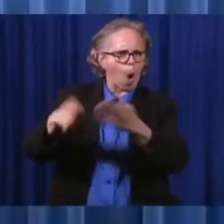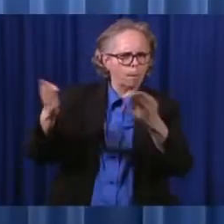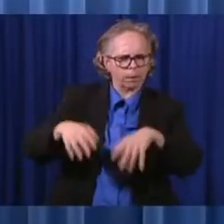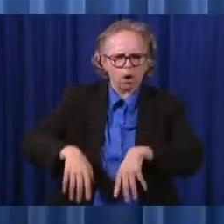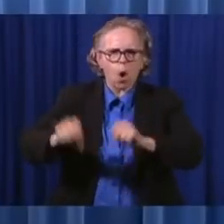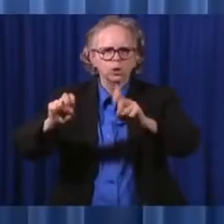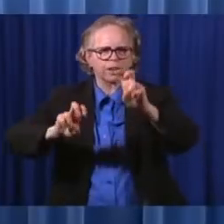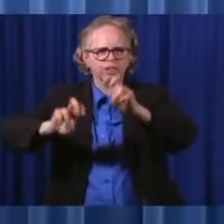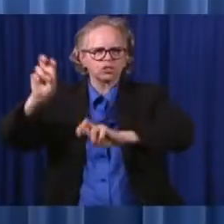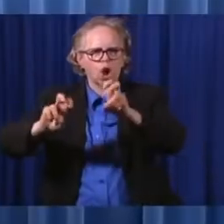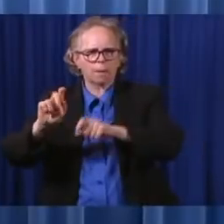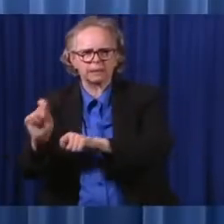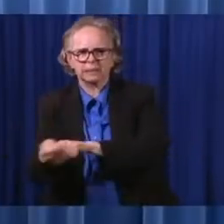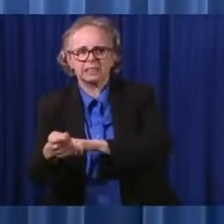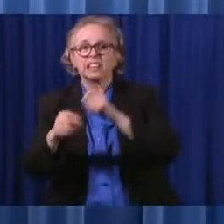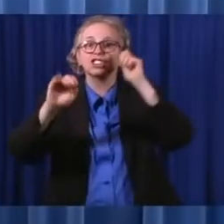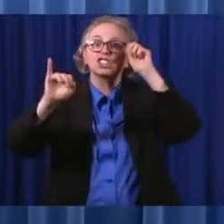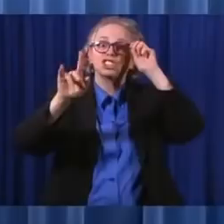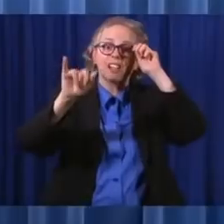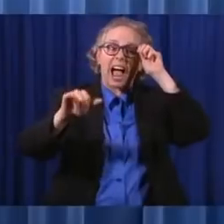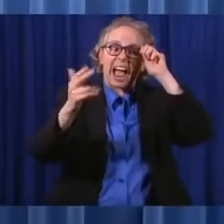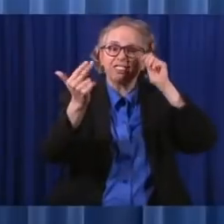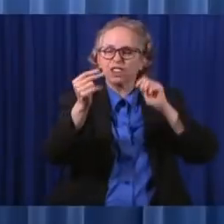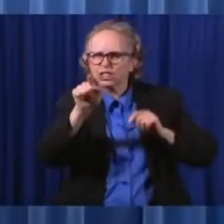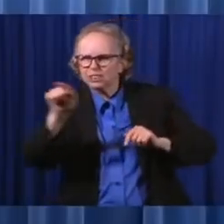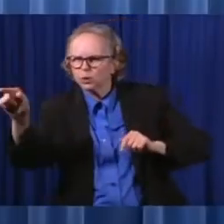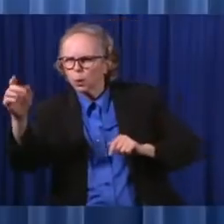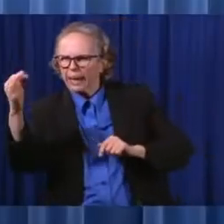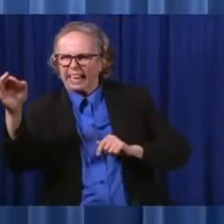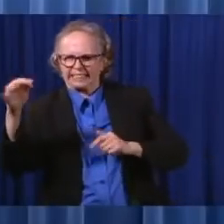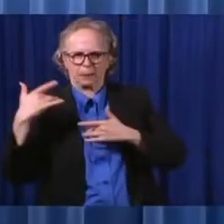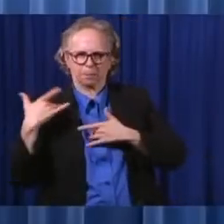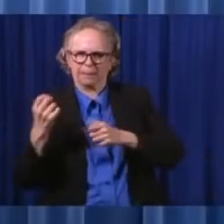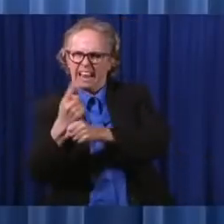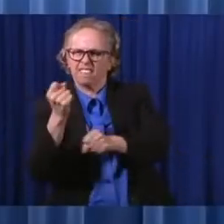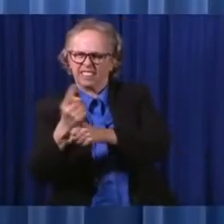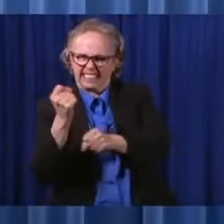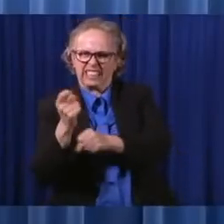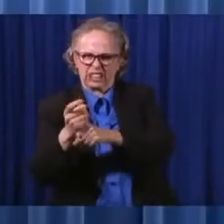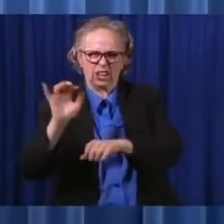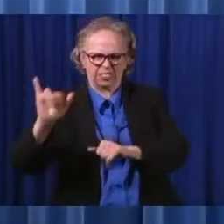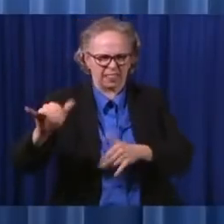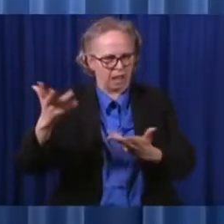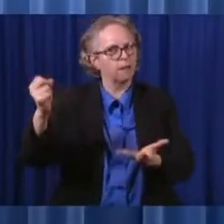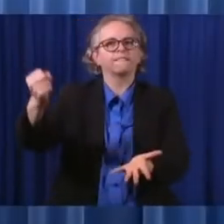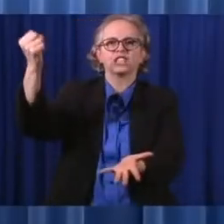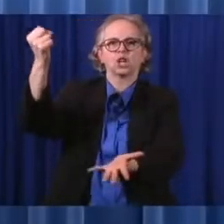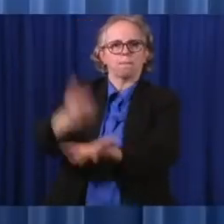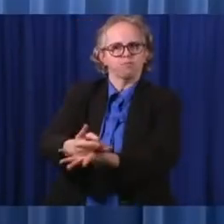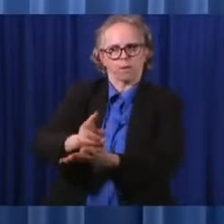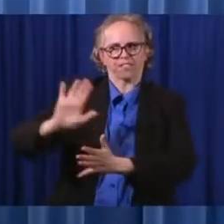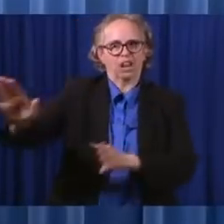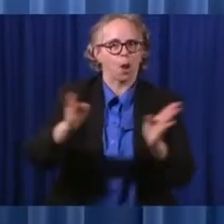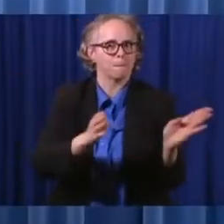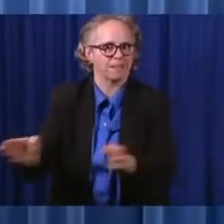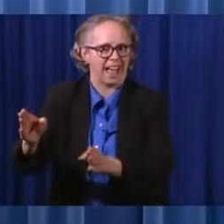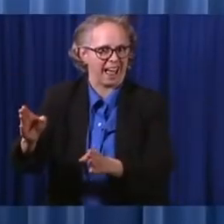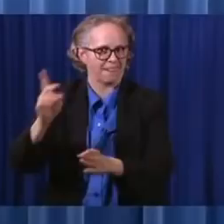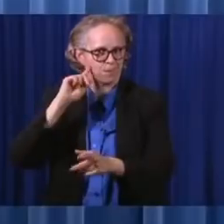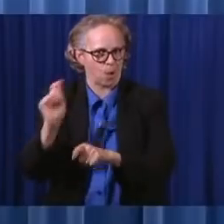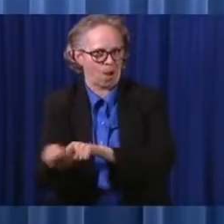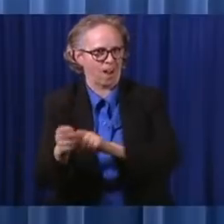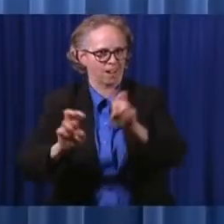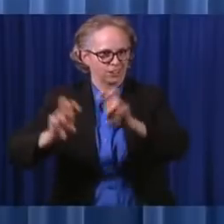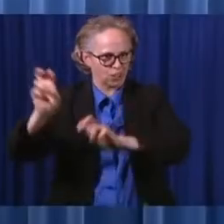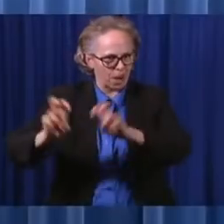to 19th, and we are approving that as well. In each one of these cases, and I won't go into details today, but in